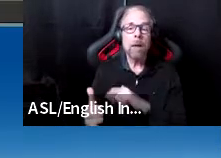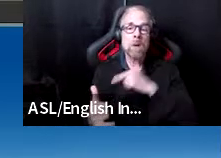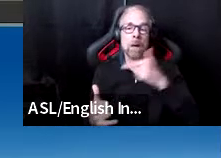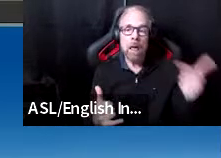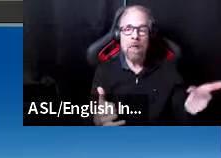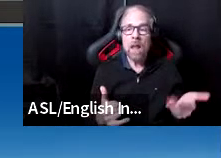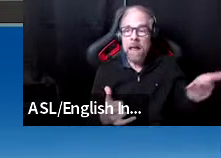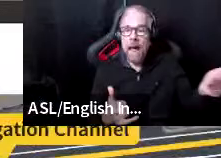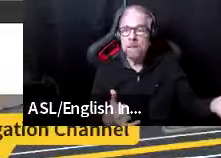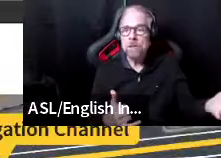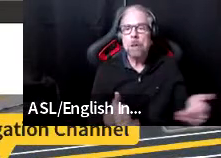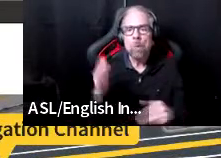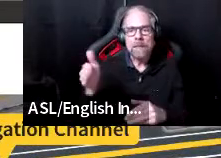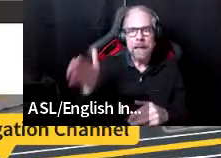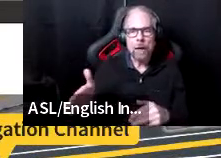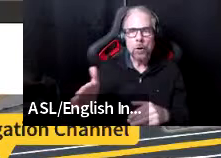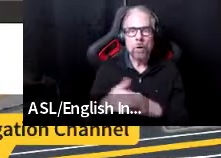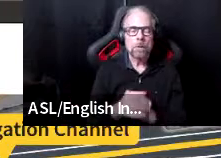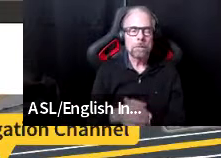presenter.